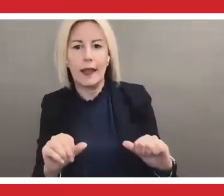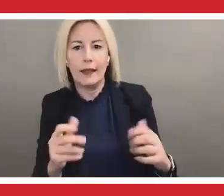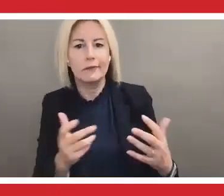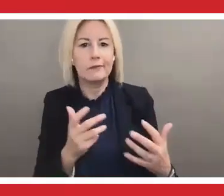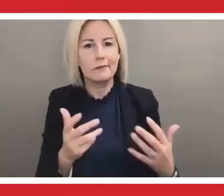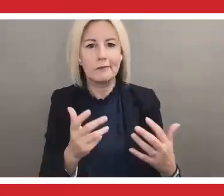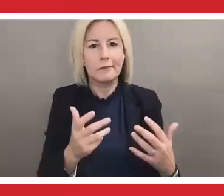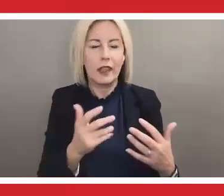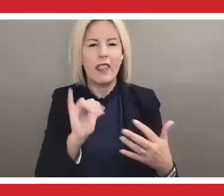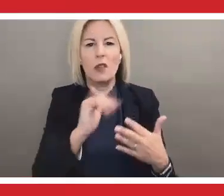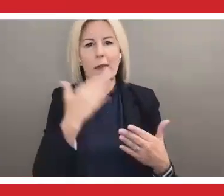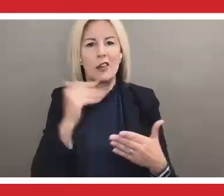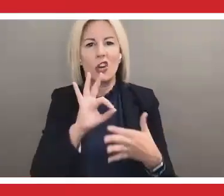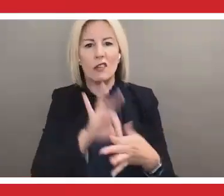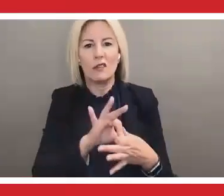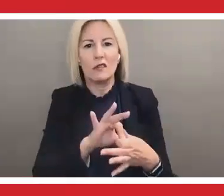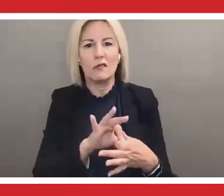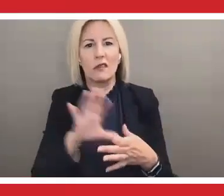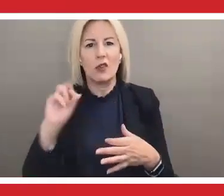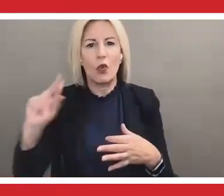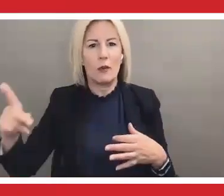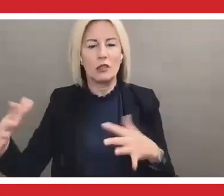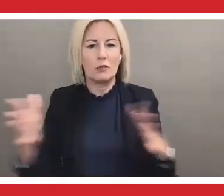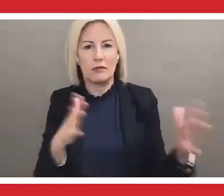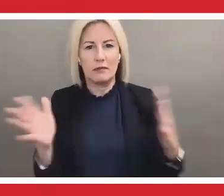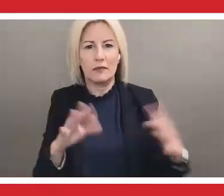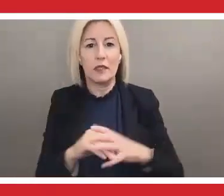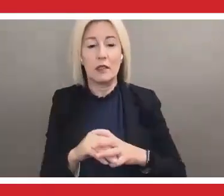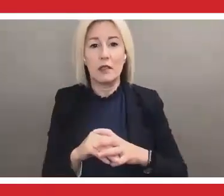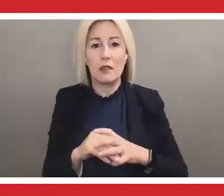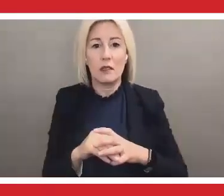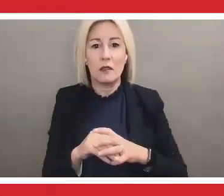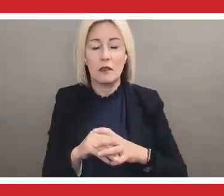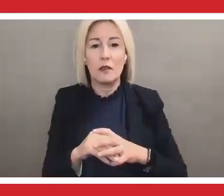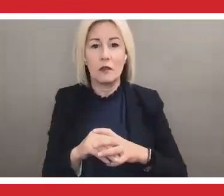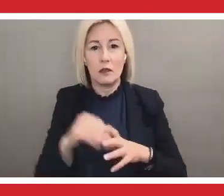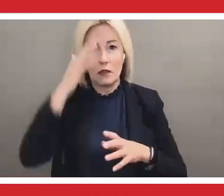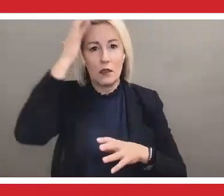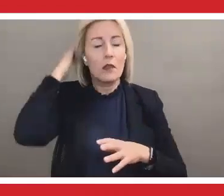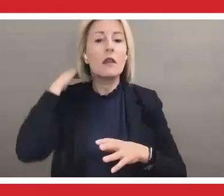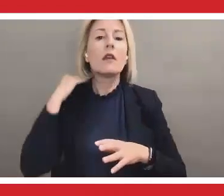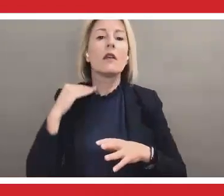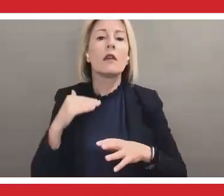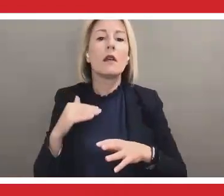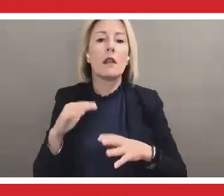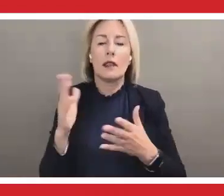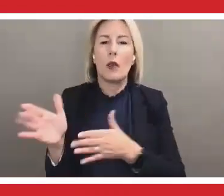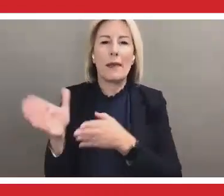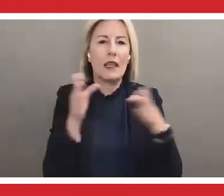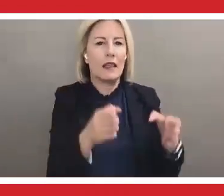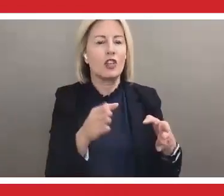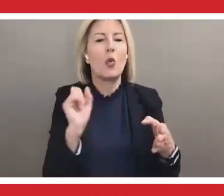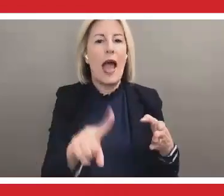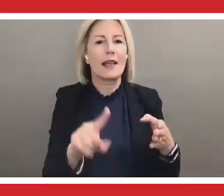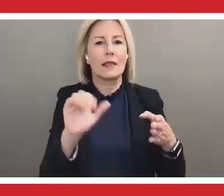connection and this collaboration between. I'm going to ask that question to Anir, you know, with all those great points that